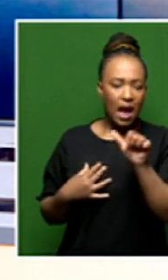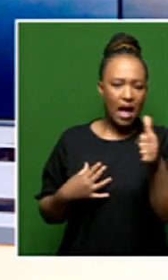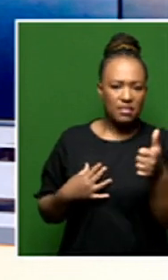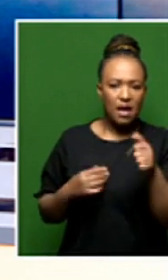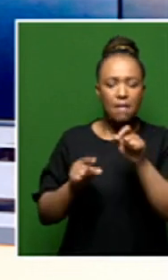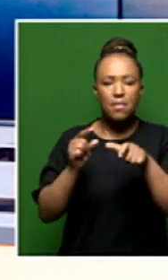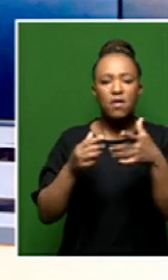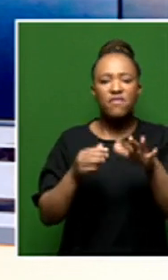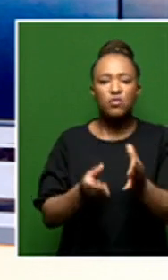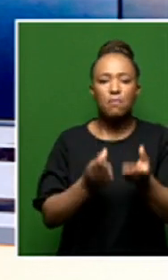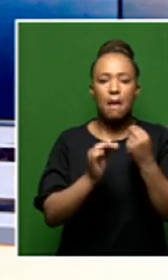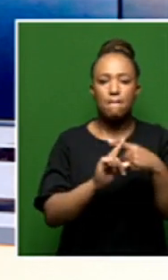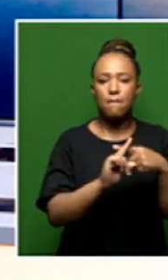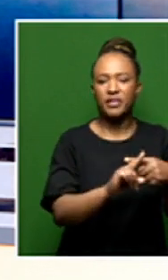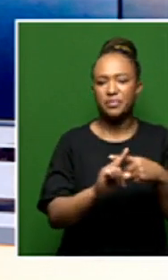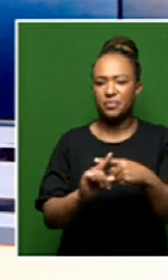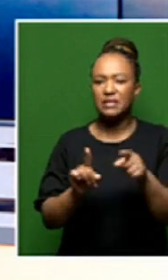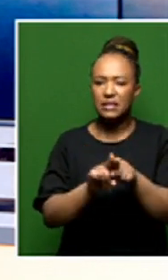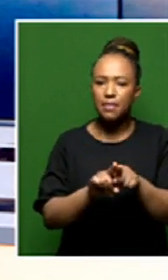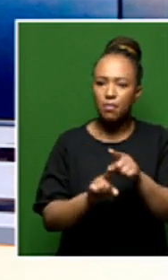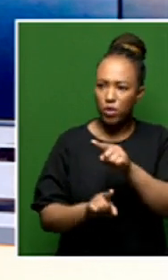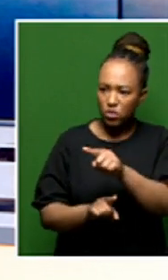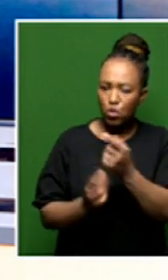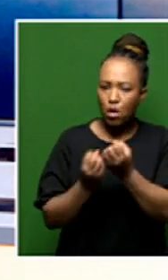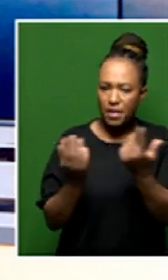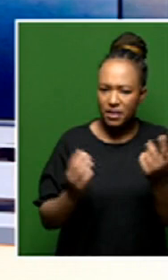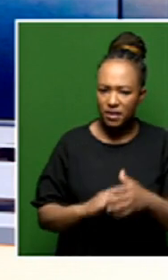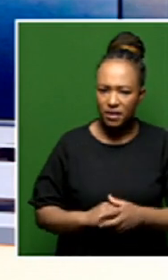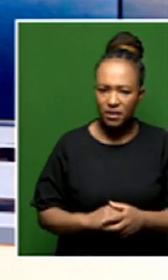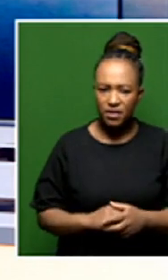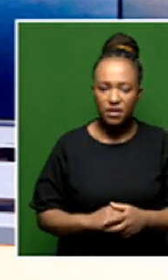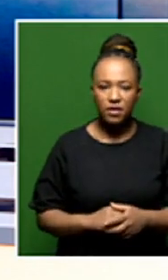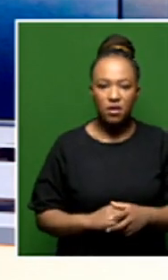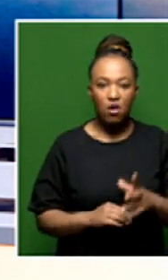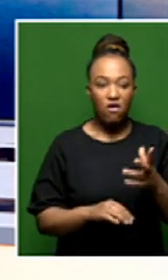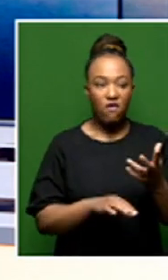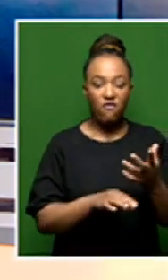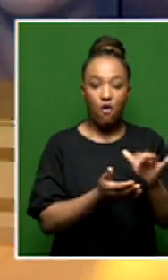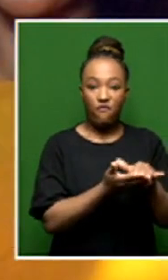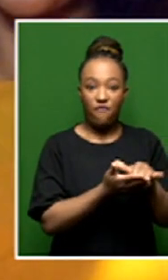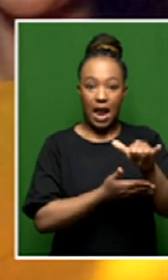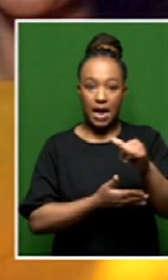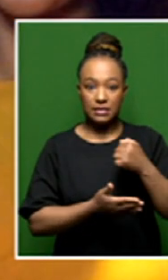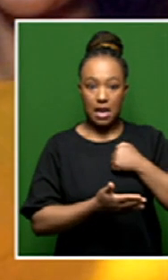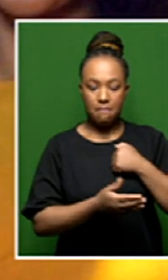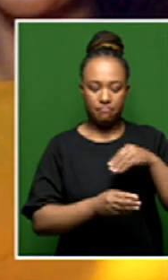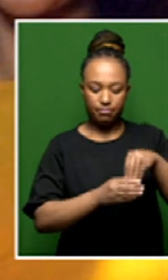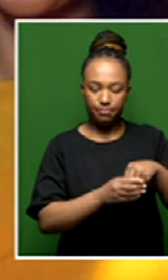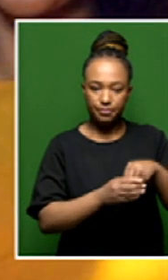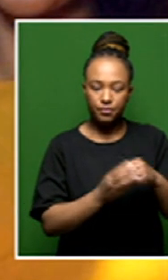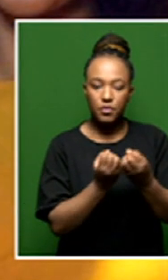passengers tested positive and were going through the same experience as you? So on my flight, there